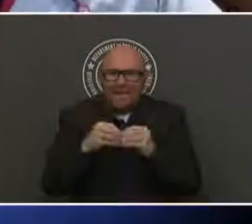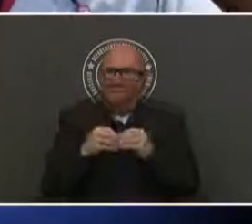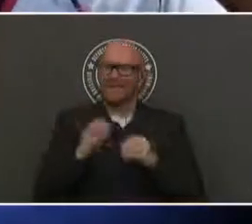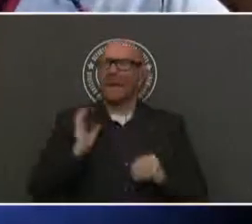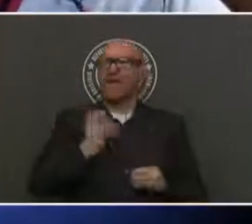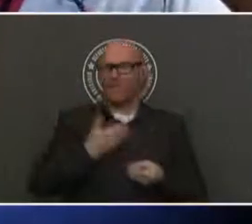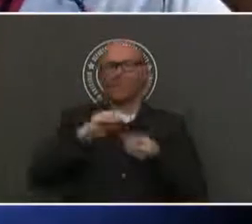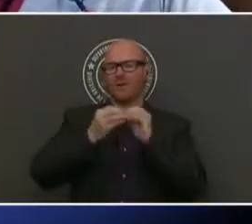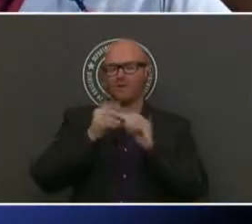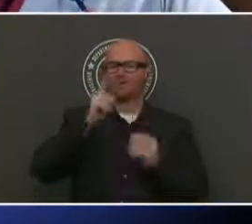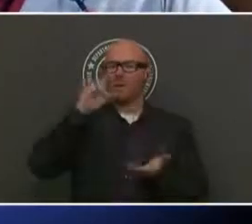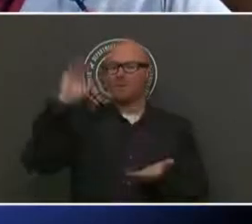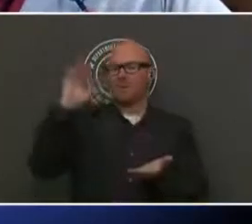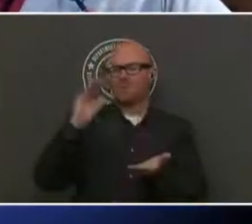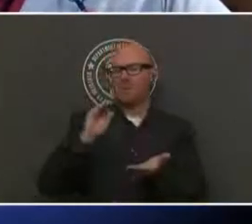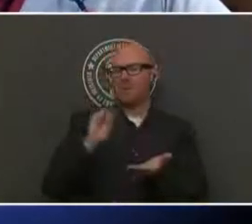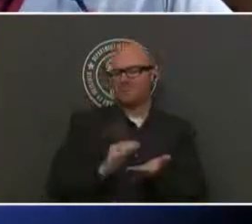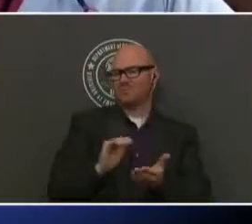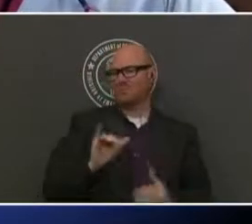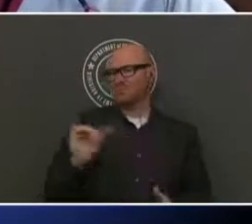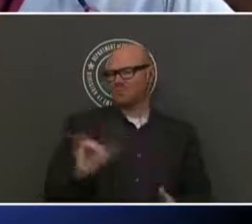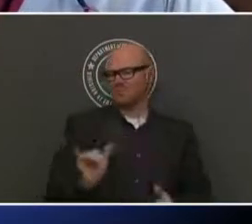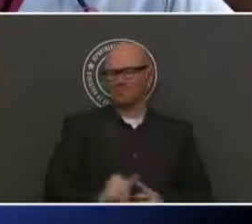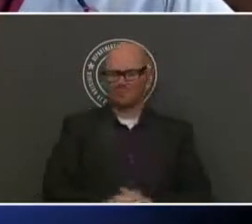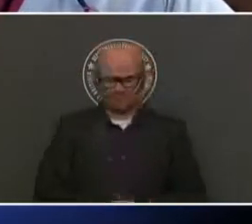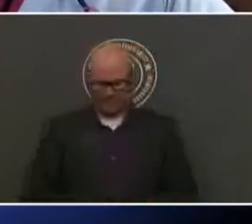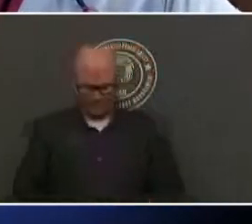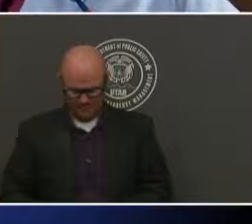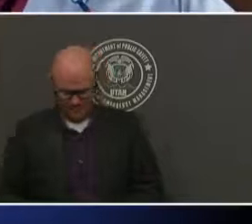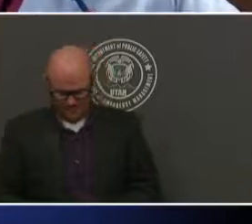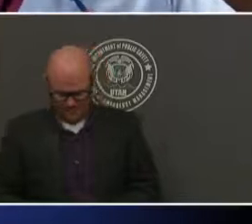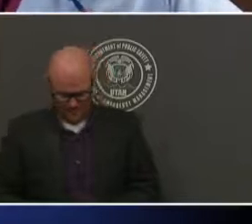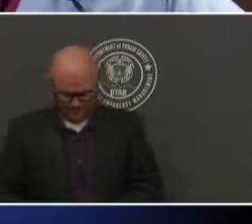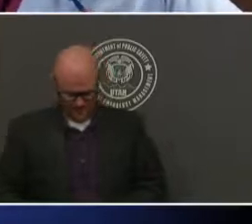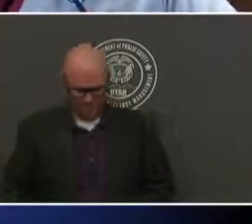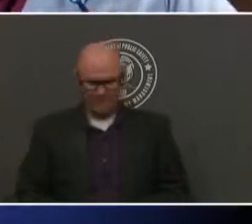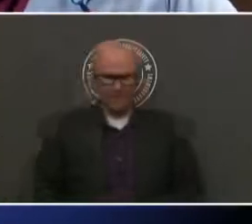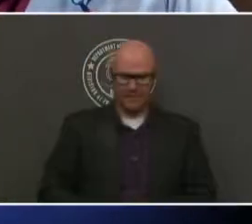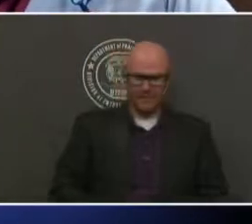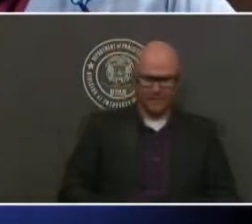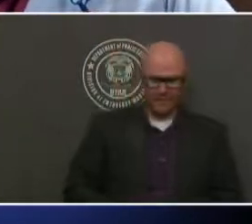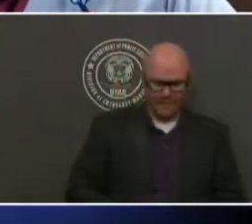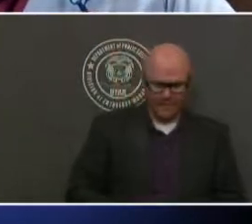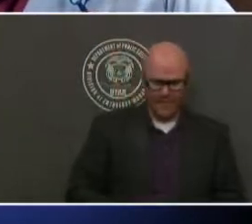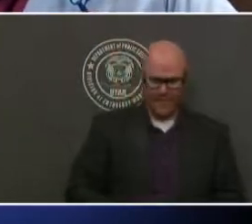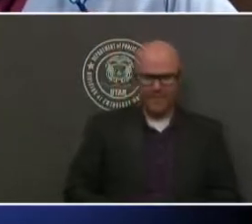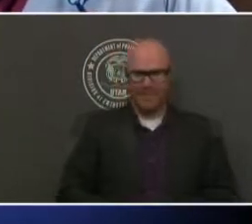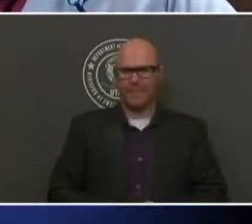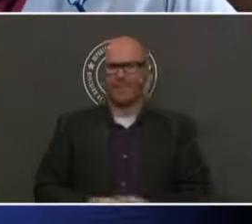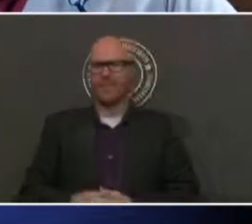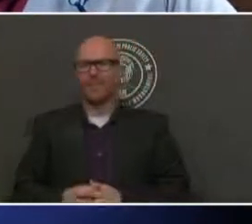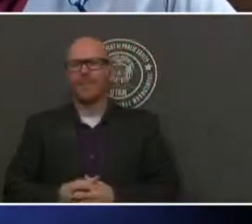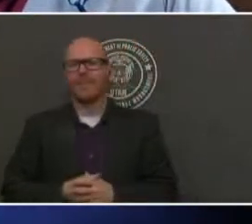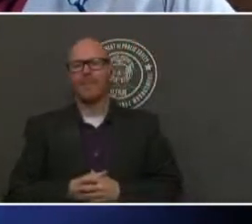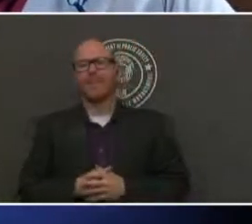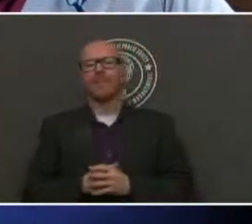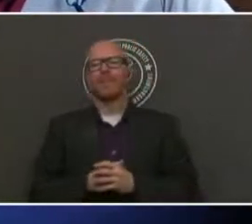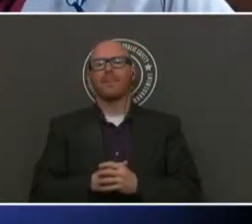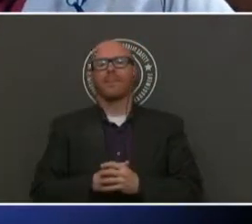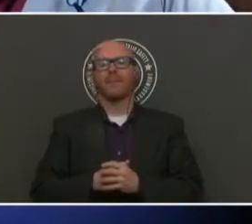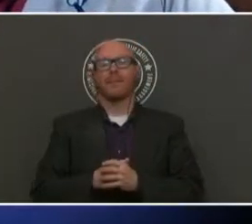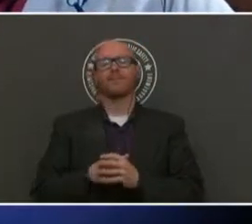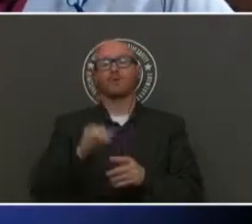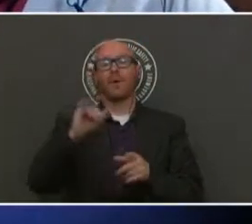Follow up. There's kind of part of the return to normal, so to speak. The Iron County